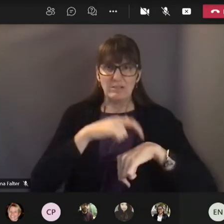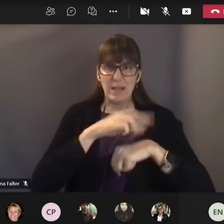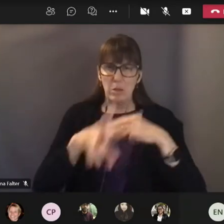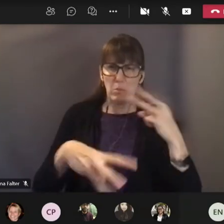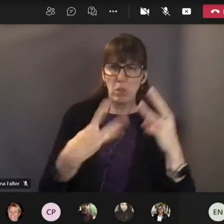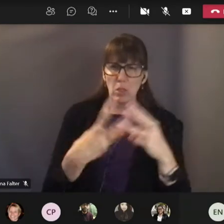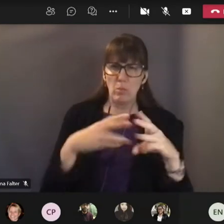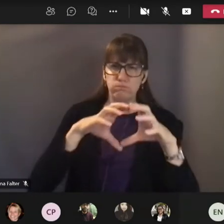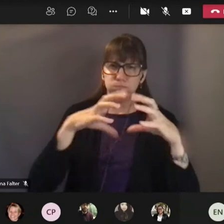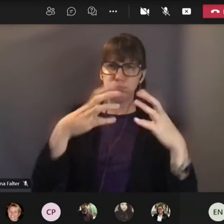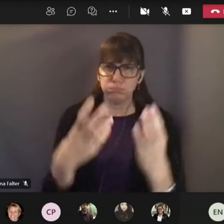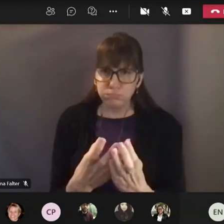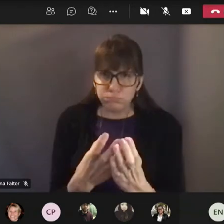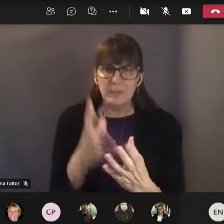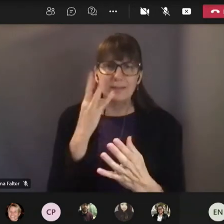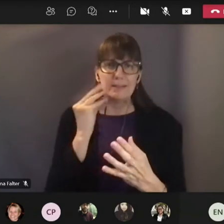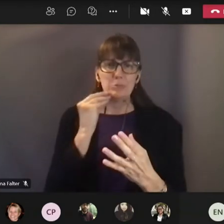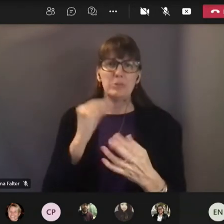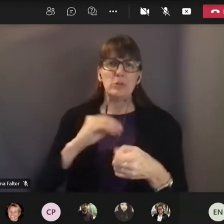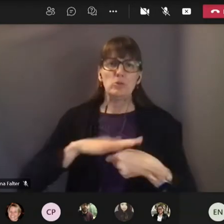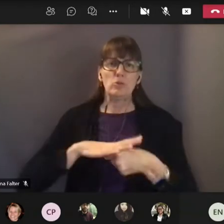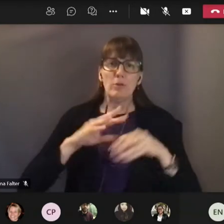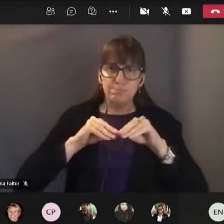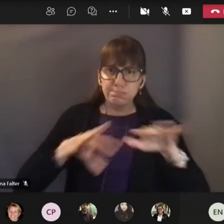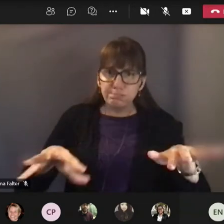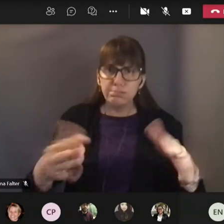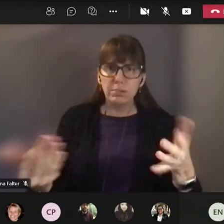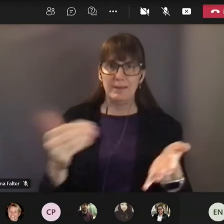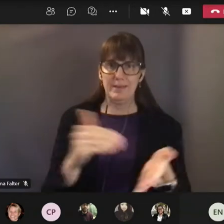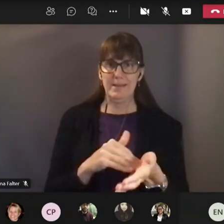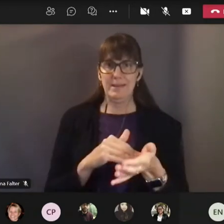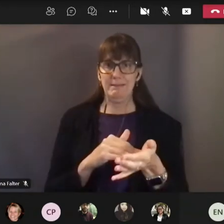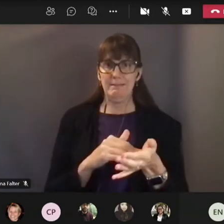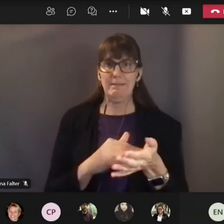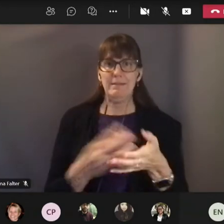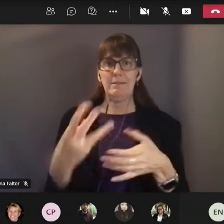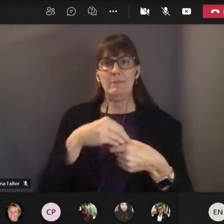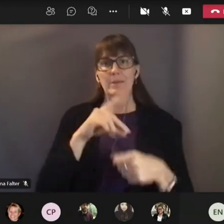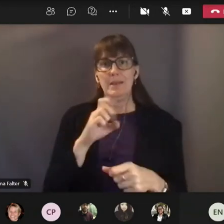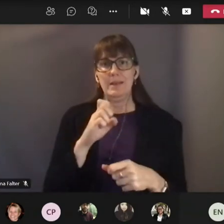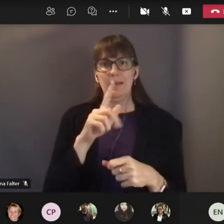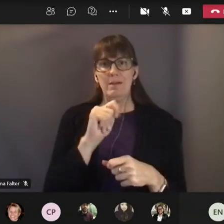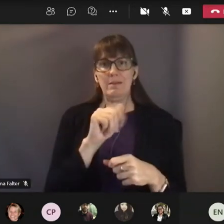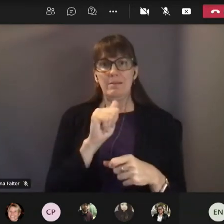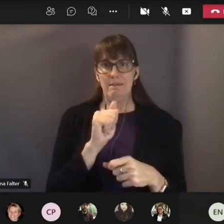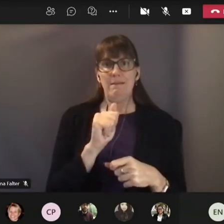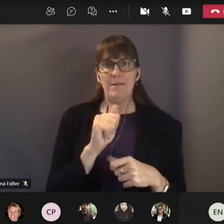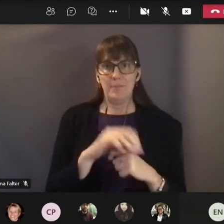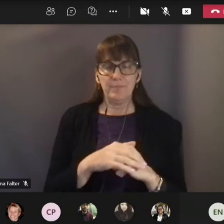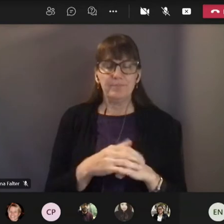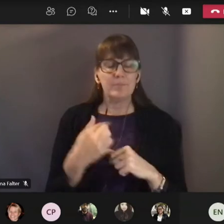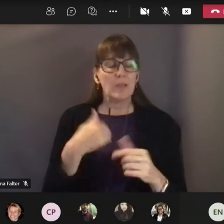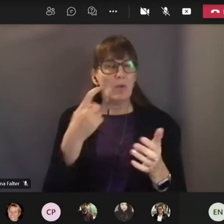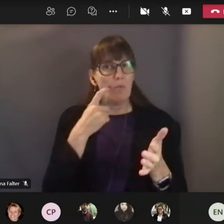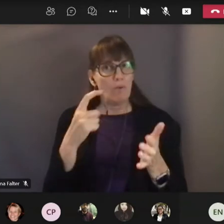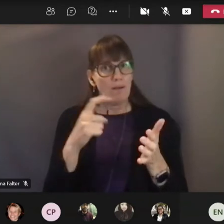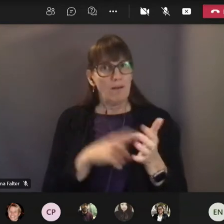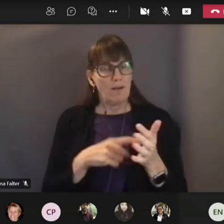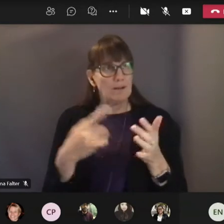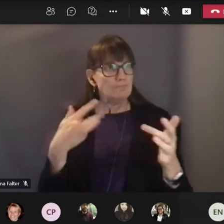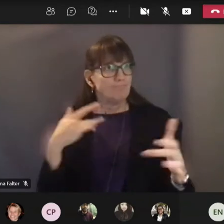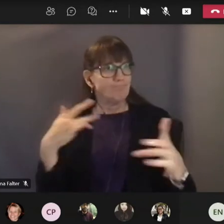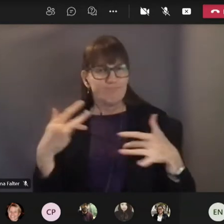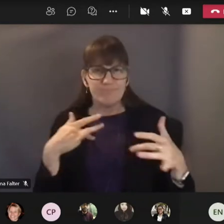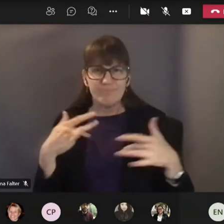in COVID-19, driven by the Delta variant. I recognize the concerns and in some cases fears